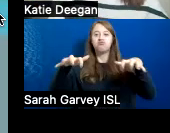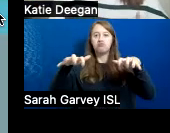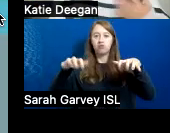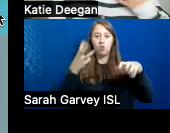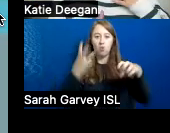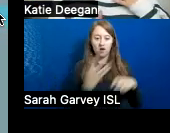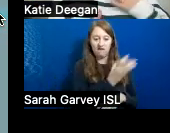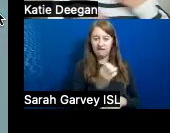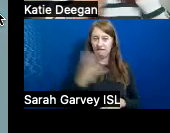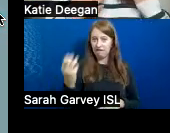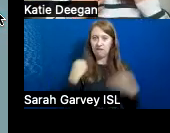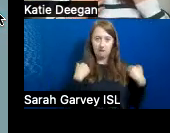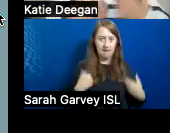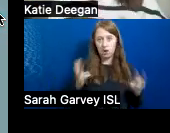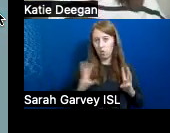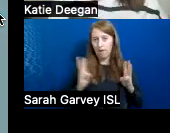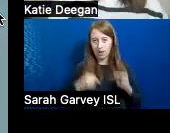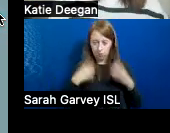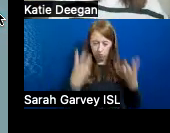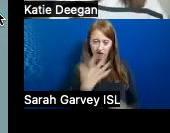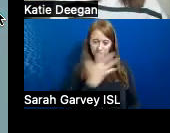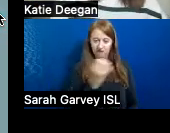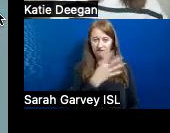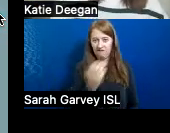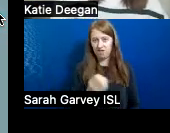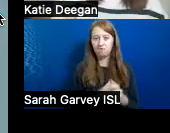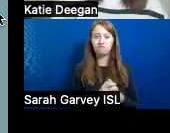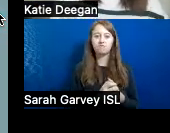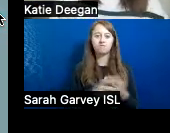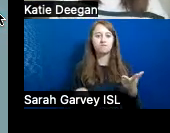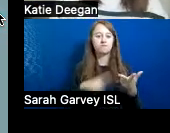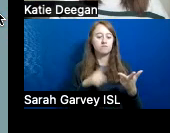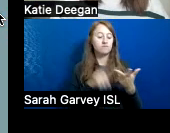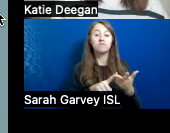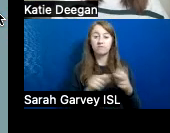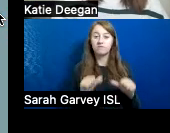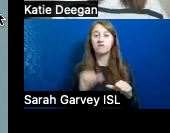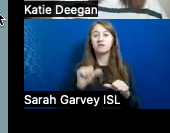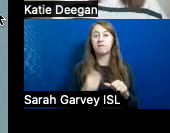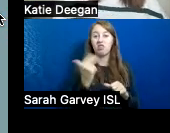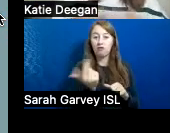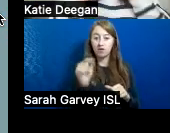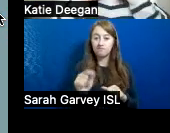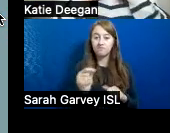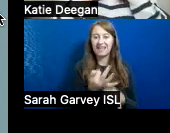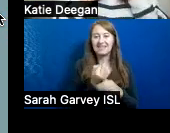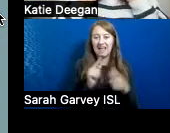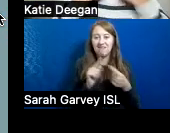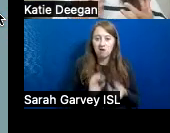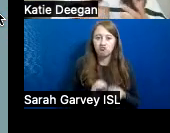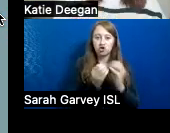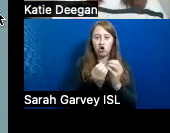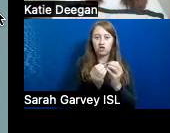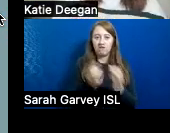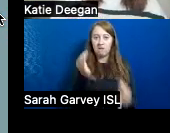We want to see a safe and productive political environment for everyone. So that goes to the kind of the topics of